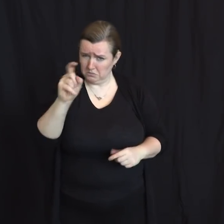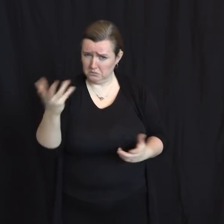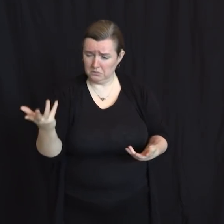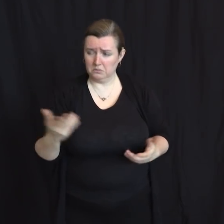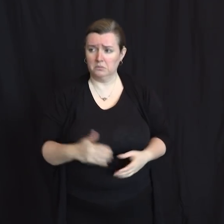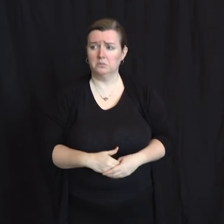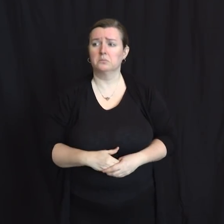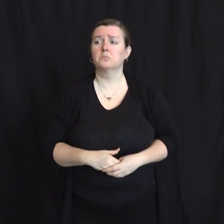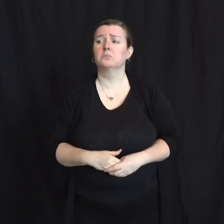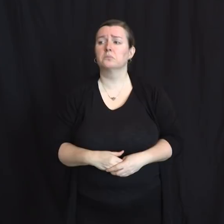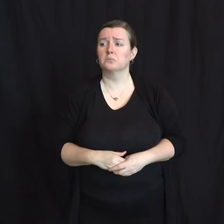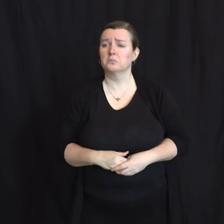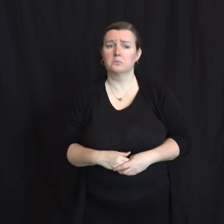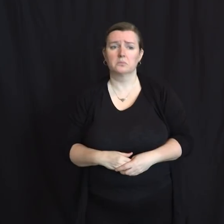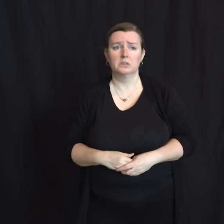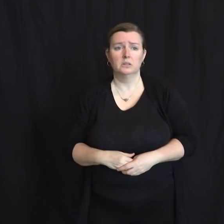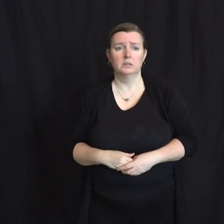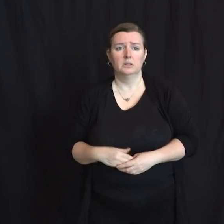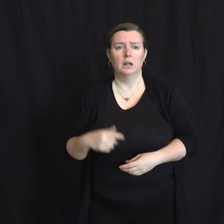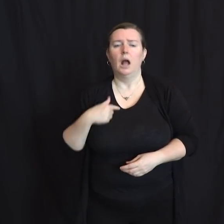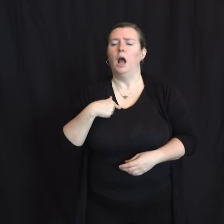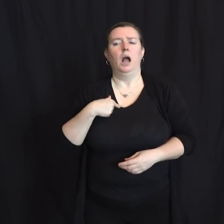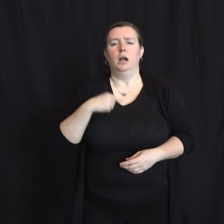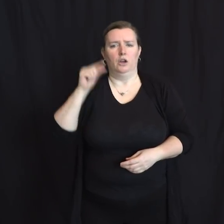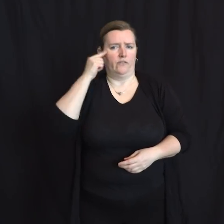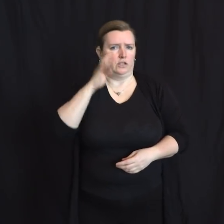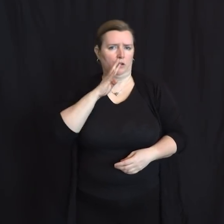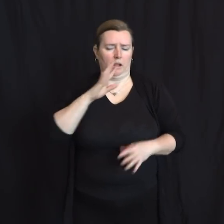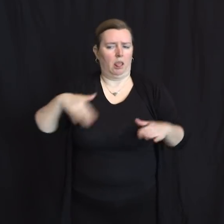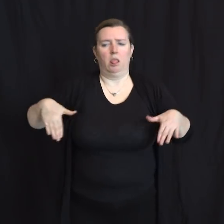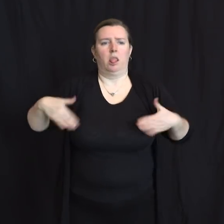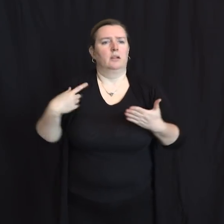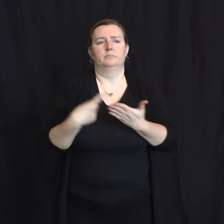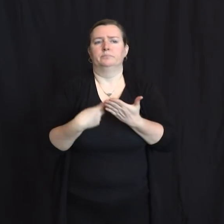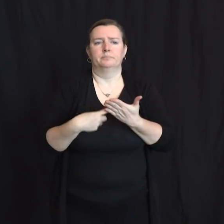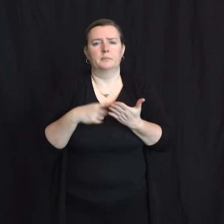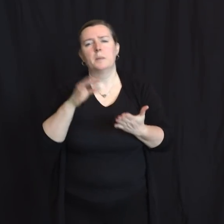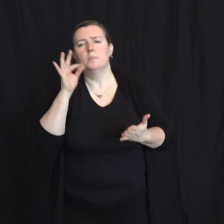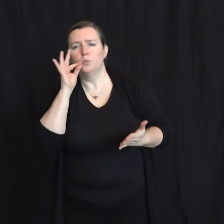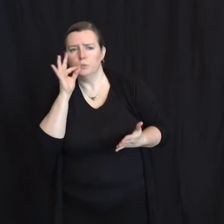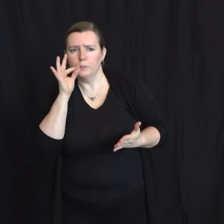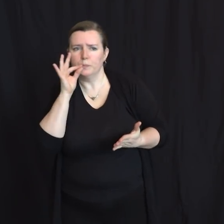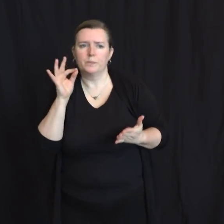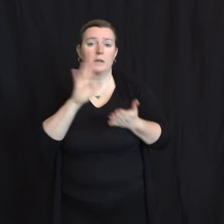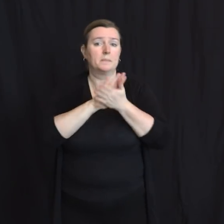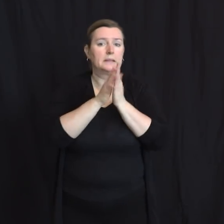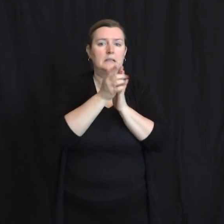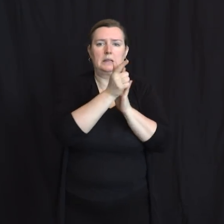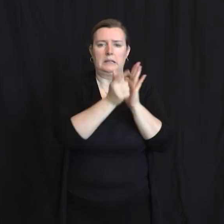any discussions on fast-tracking weed legalization.